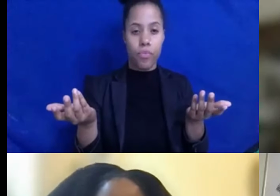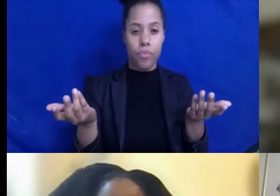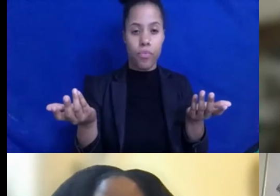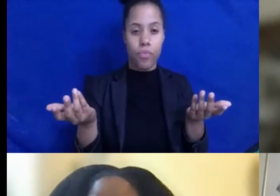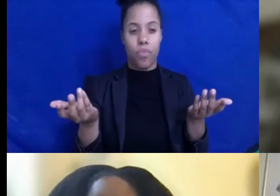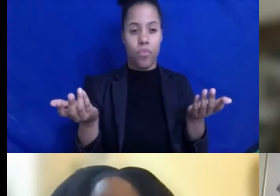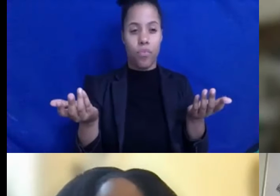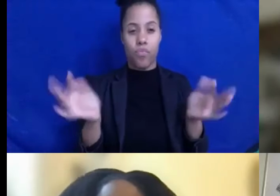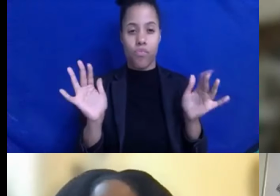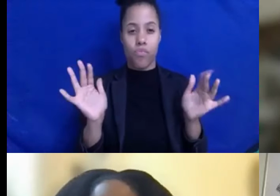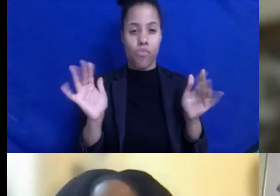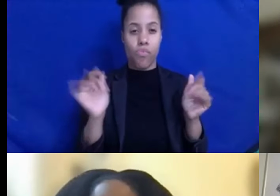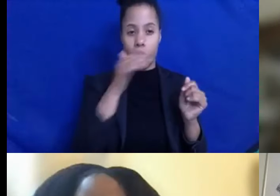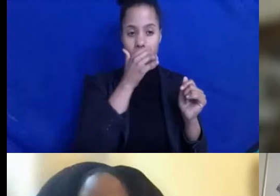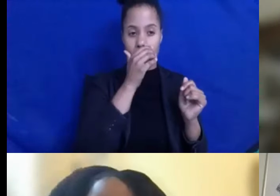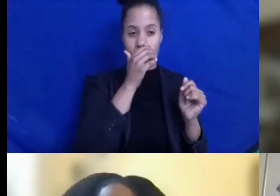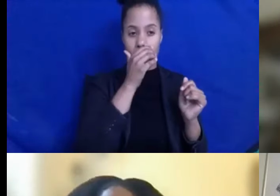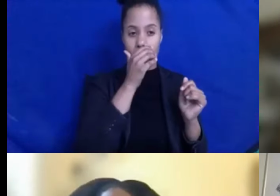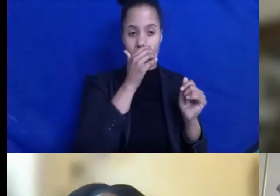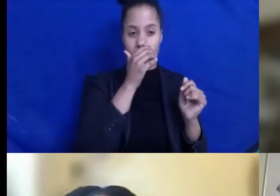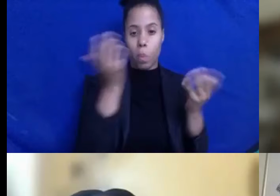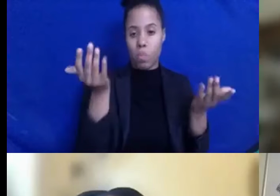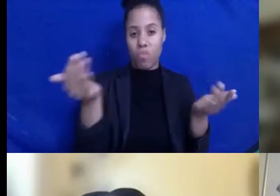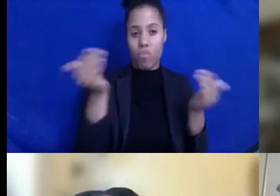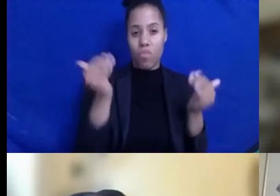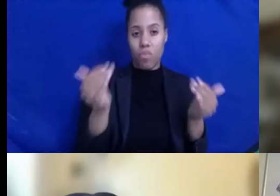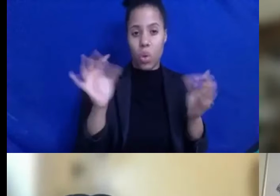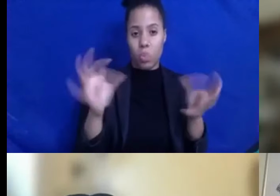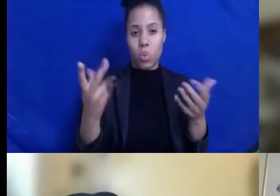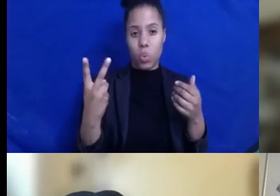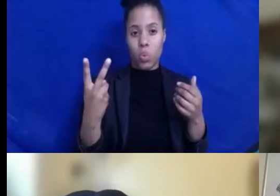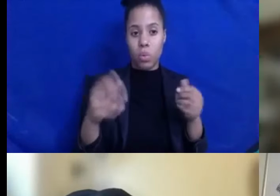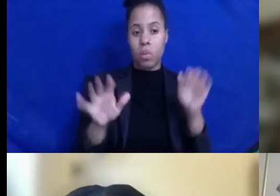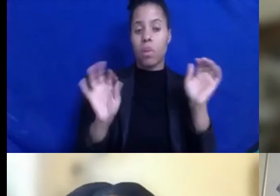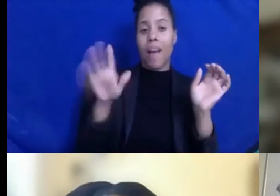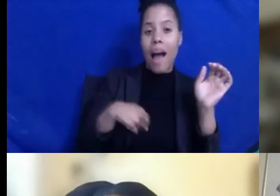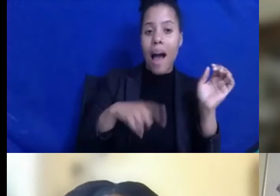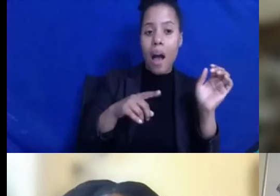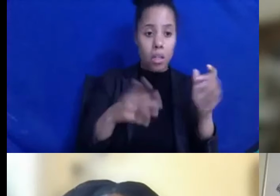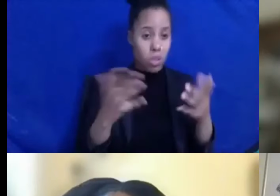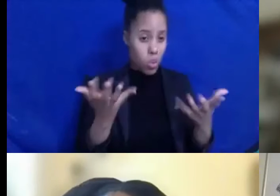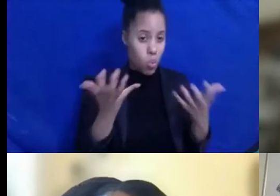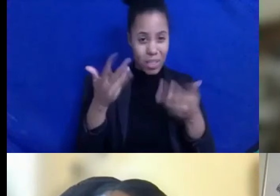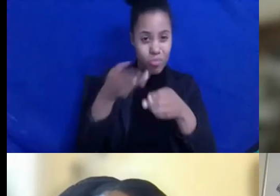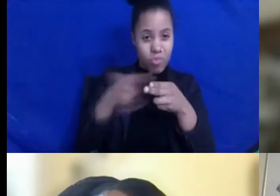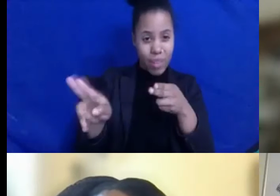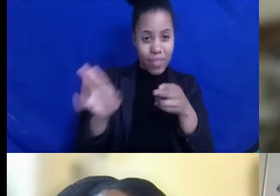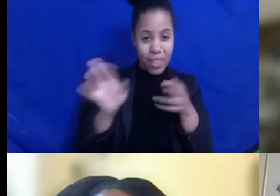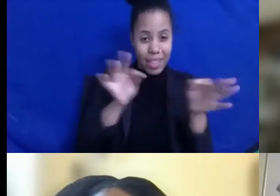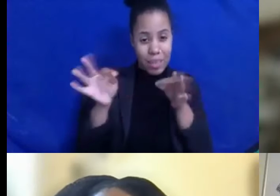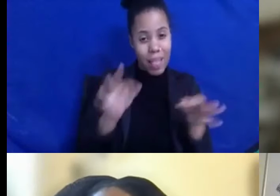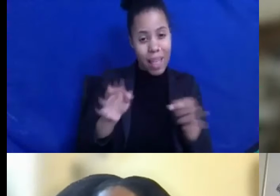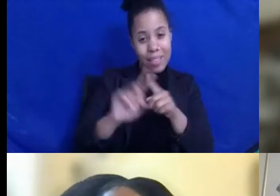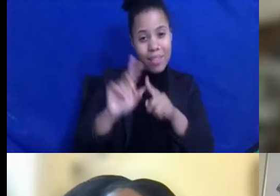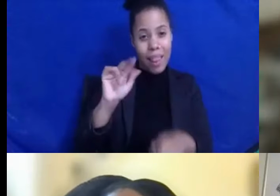we can go, we can start with. I would like. Oh, go ahead. Do you want me to like just briefly kind of explain what the lantern laws were